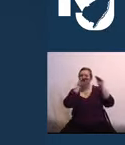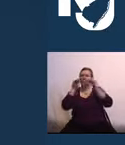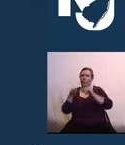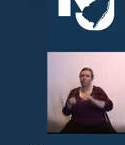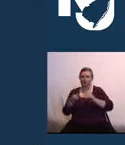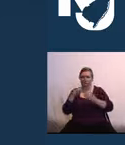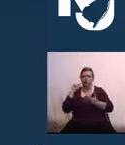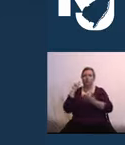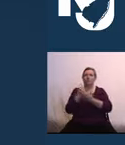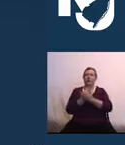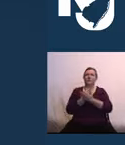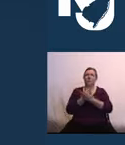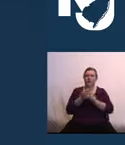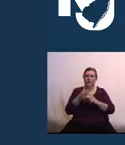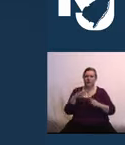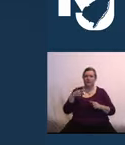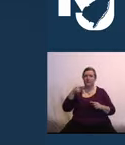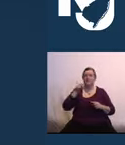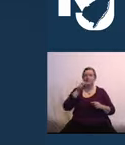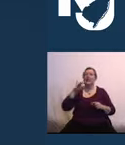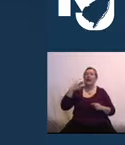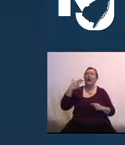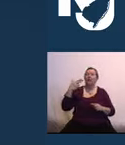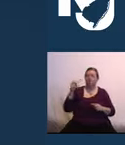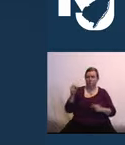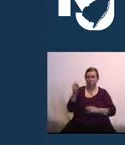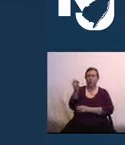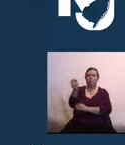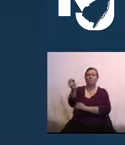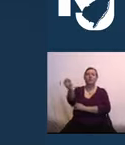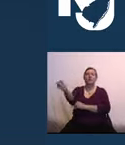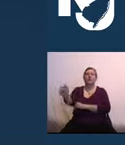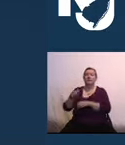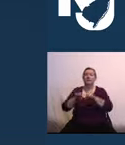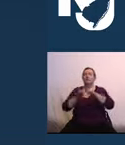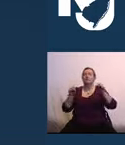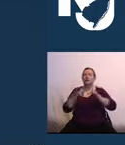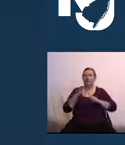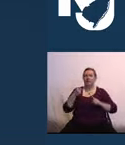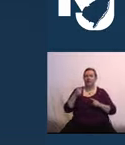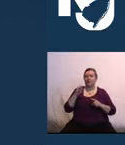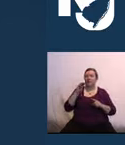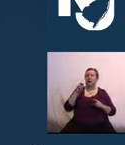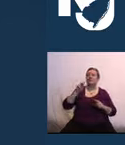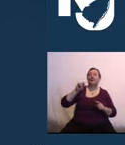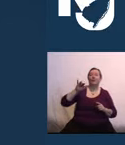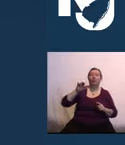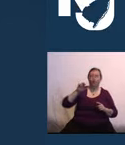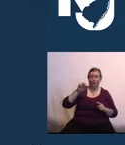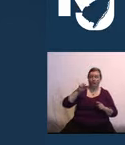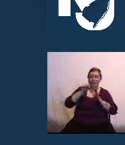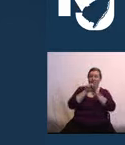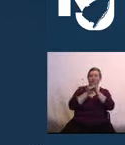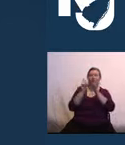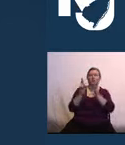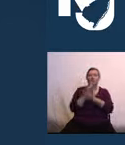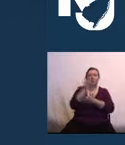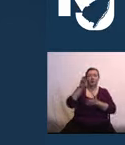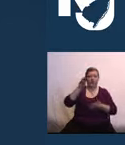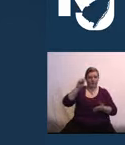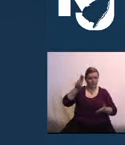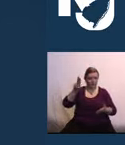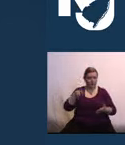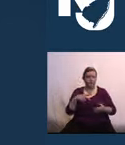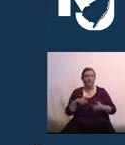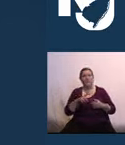Little Falls, and then received his undergraduate degree from Montclair State. He did a lot of things across his career, from retail